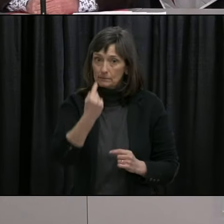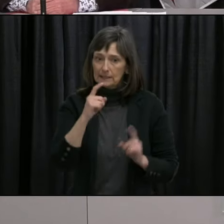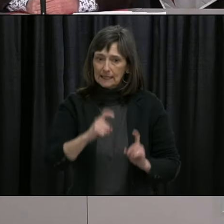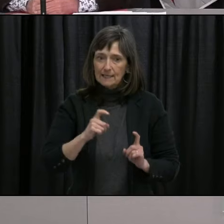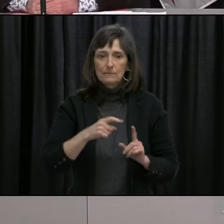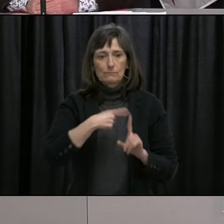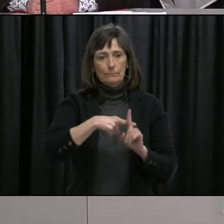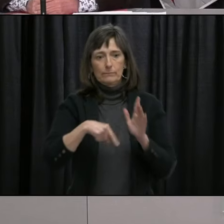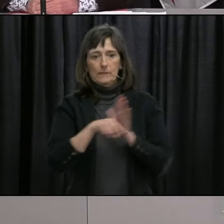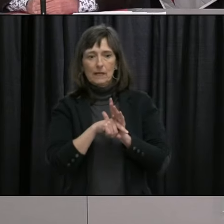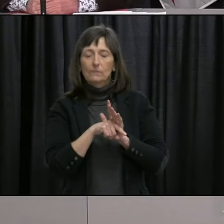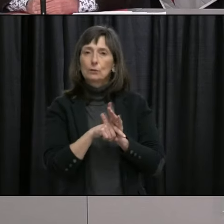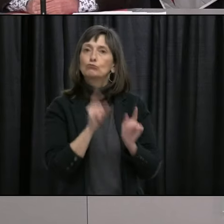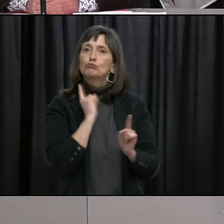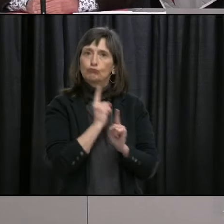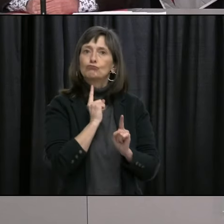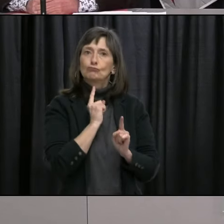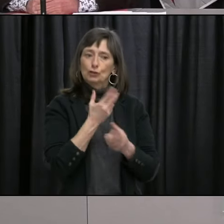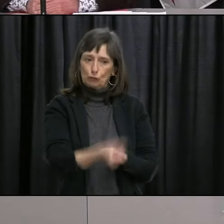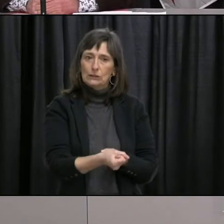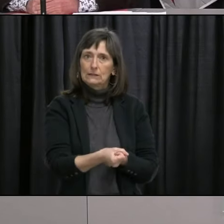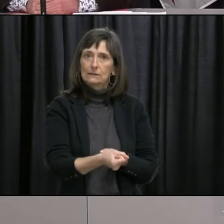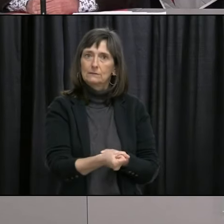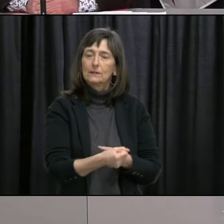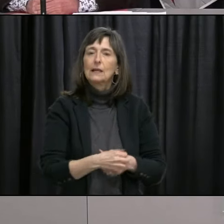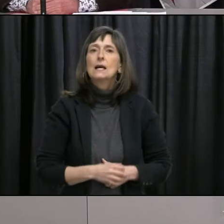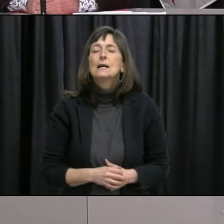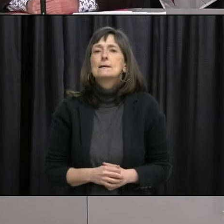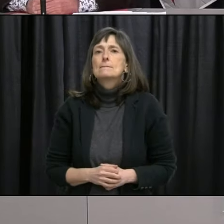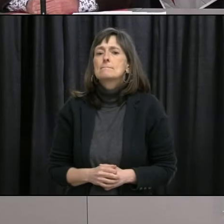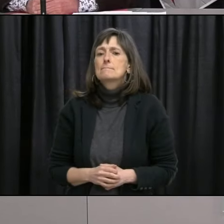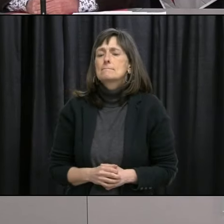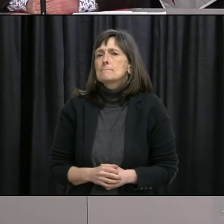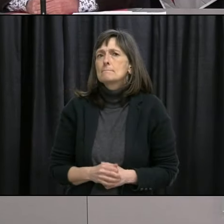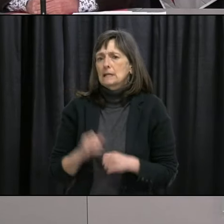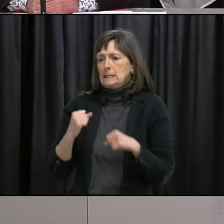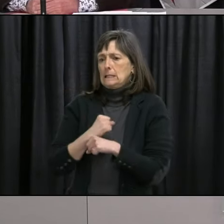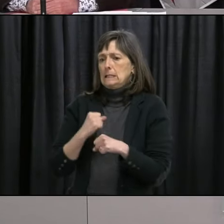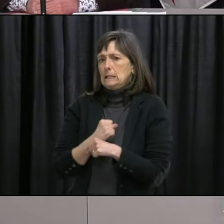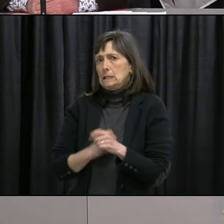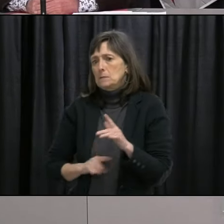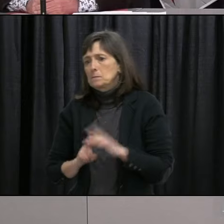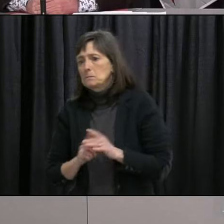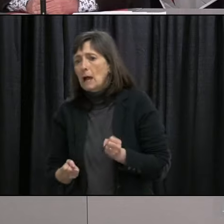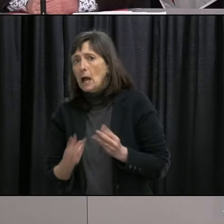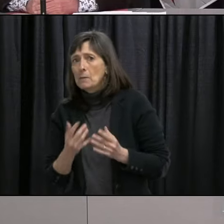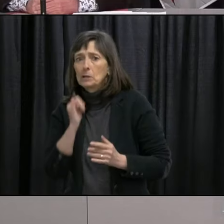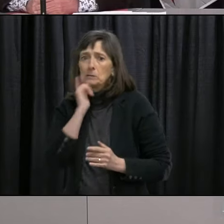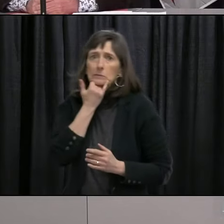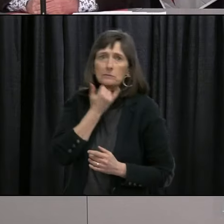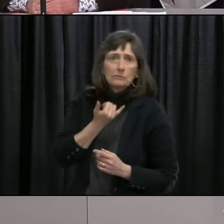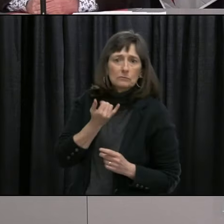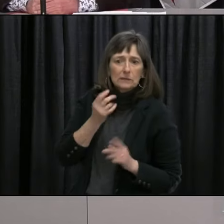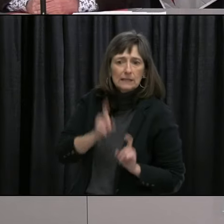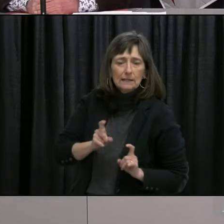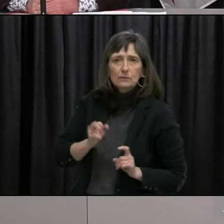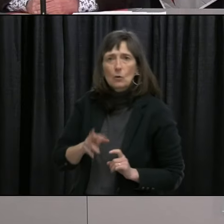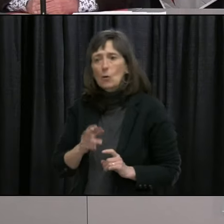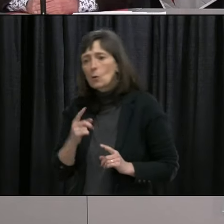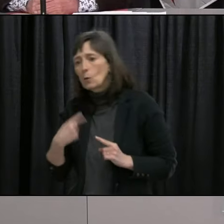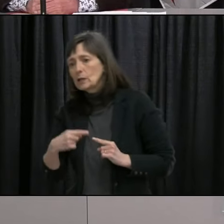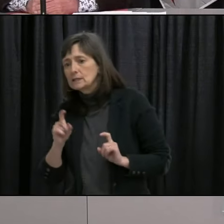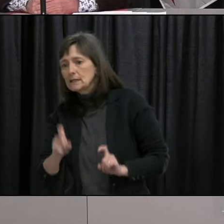don't. What should people be considering when they see the statistics about testing and people testing positive and negative, and also when they're getting